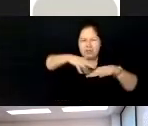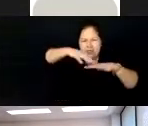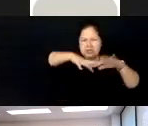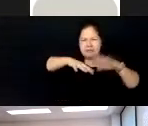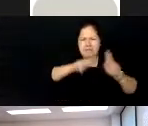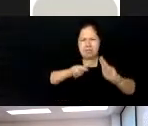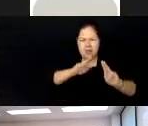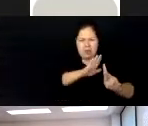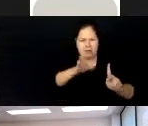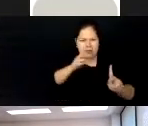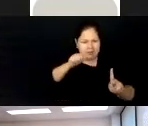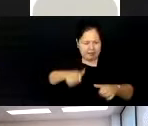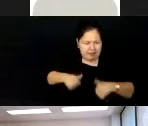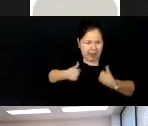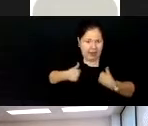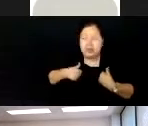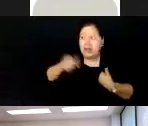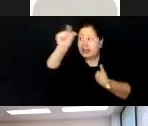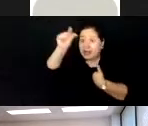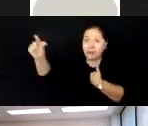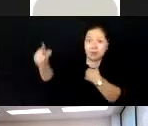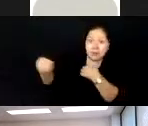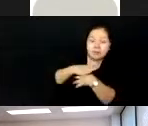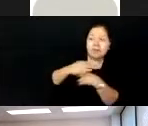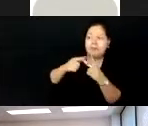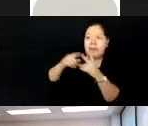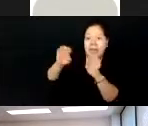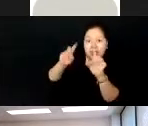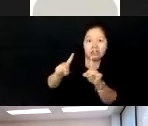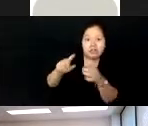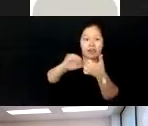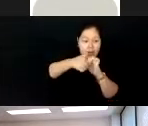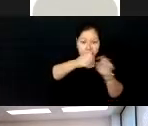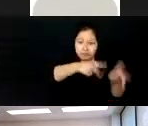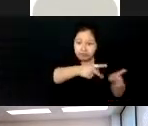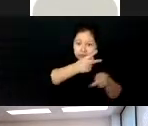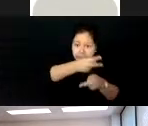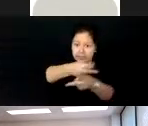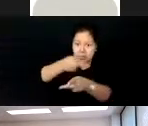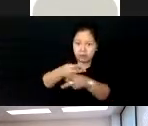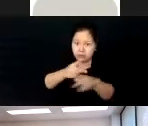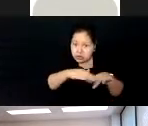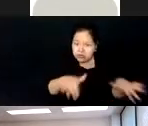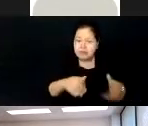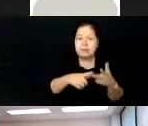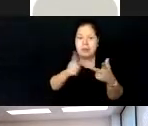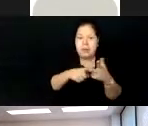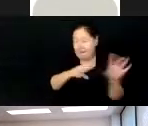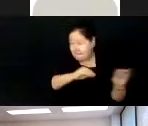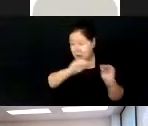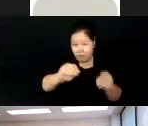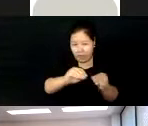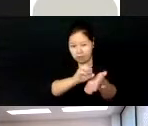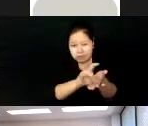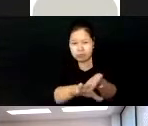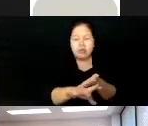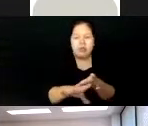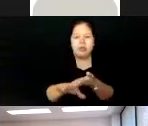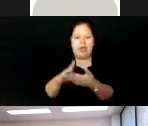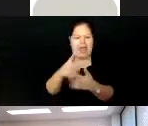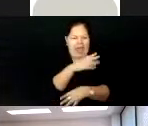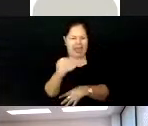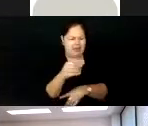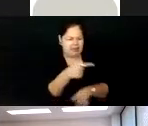structures to the education and care of children, to dislocation, to defining